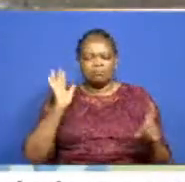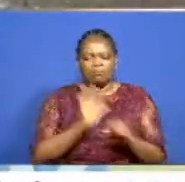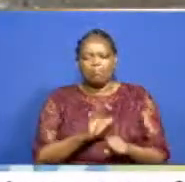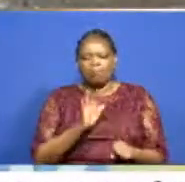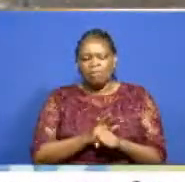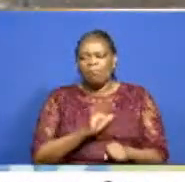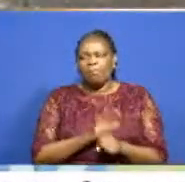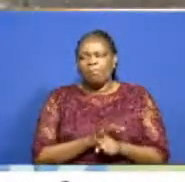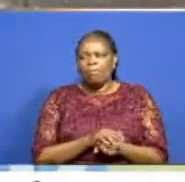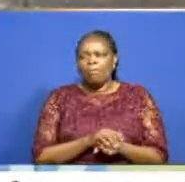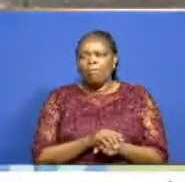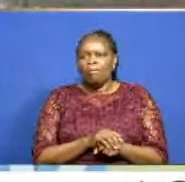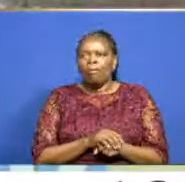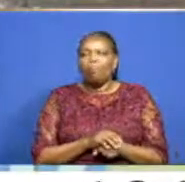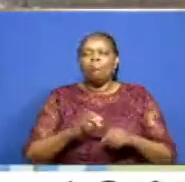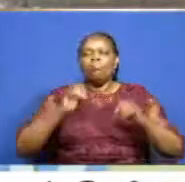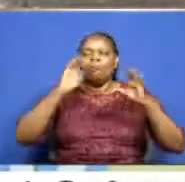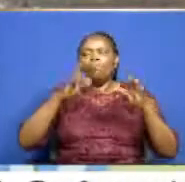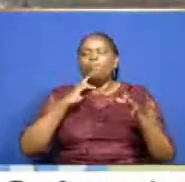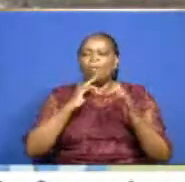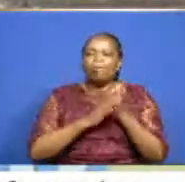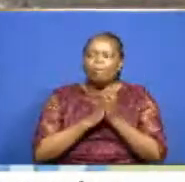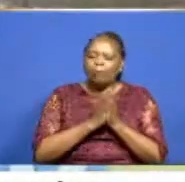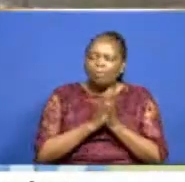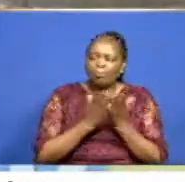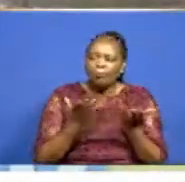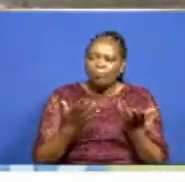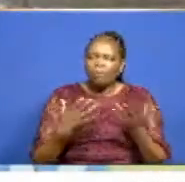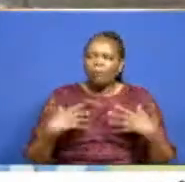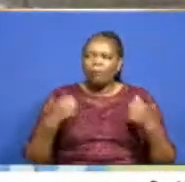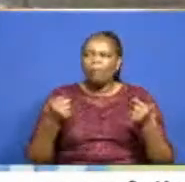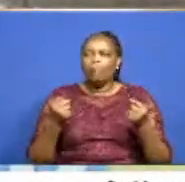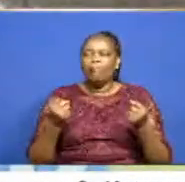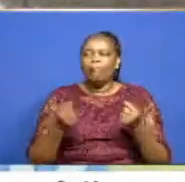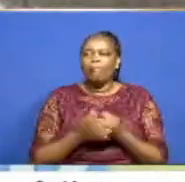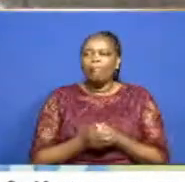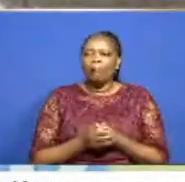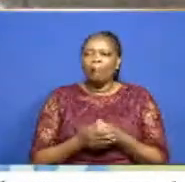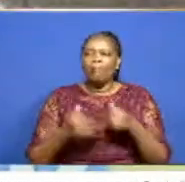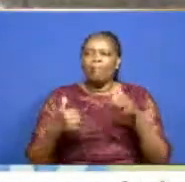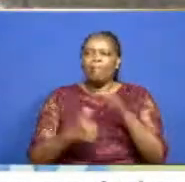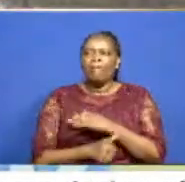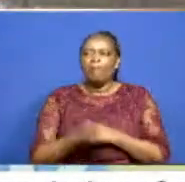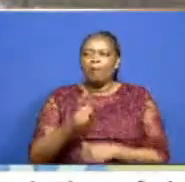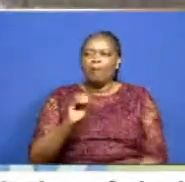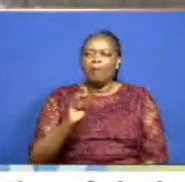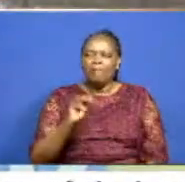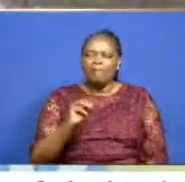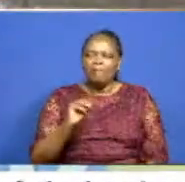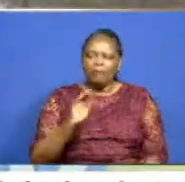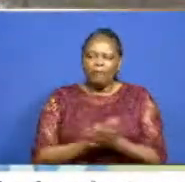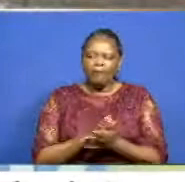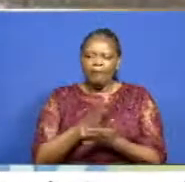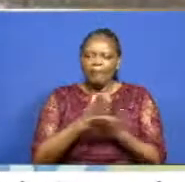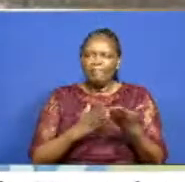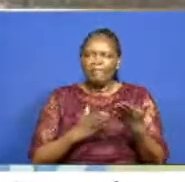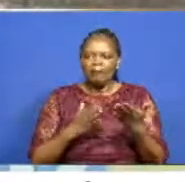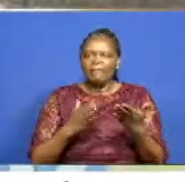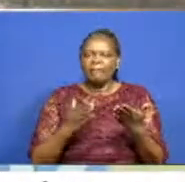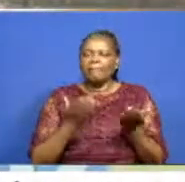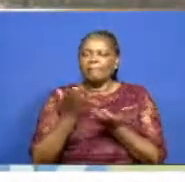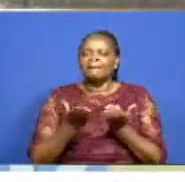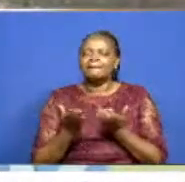teachers who still have the energy have been absorbed under the Board of Management, and some are even serving in